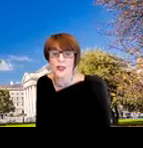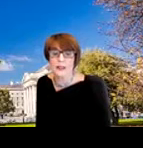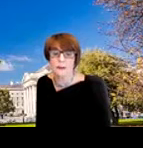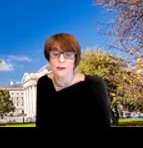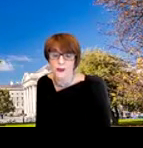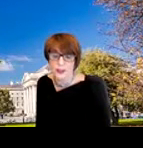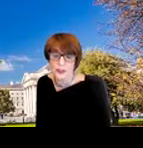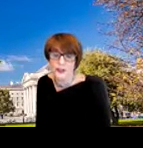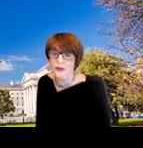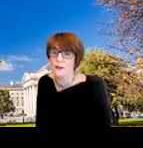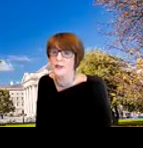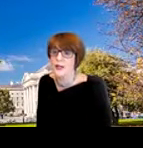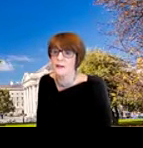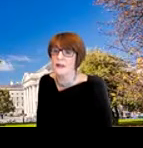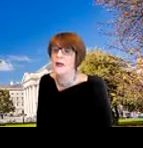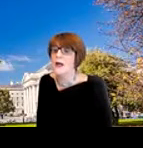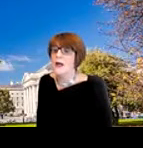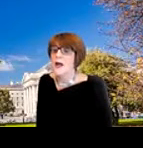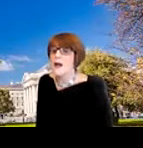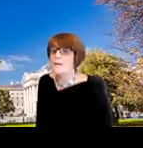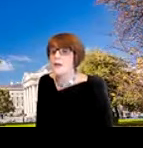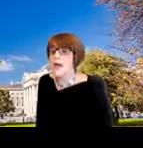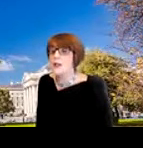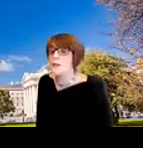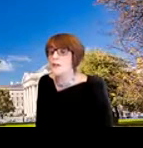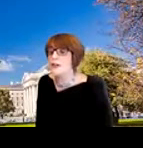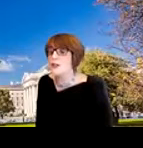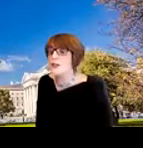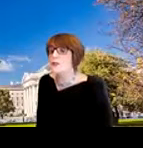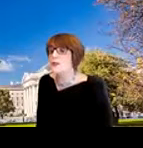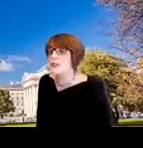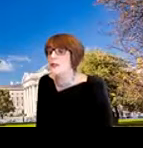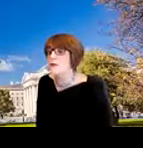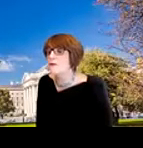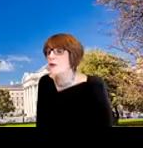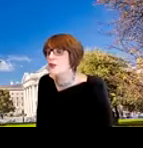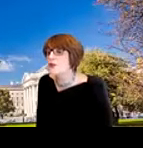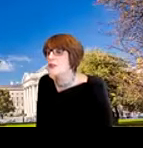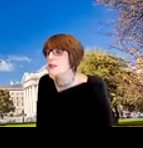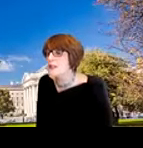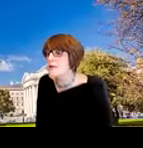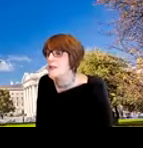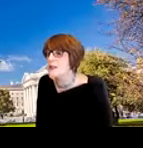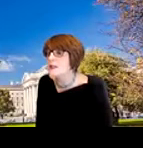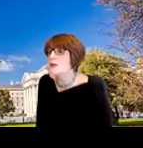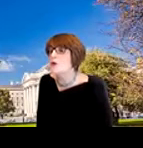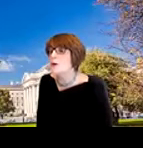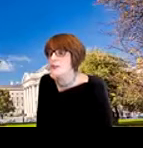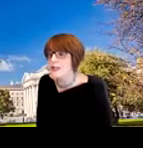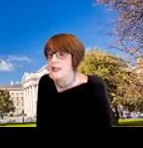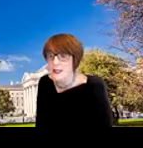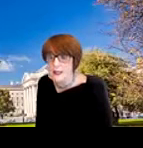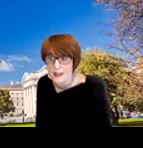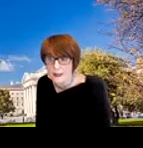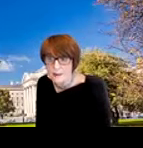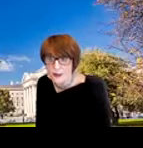with healthcare professionals during the pandemic. Healthcare professionals were seeing 43 to